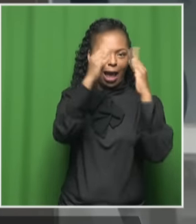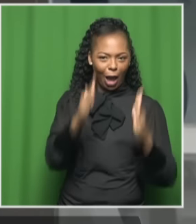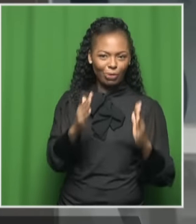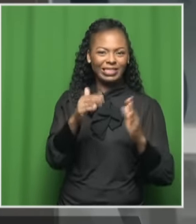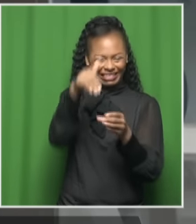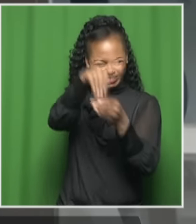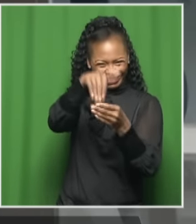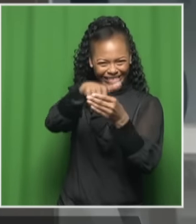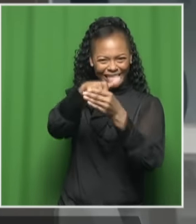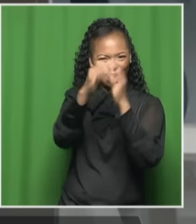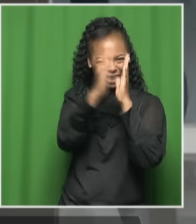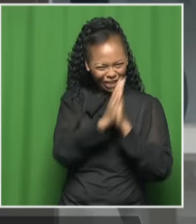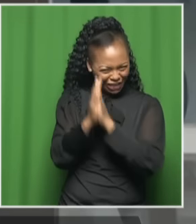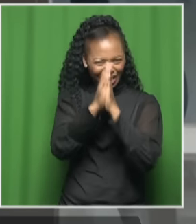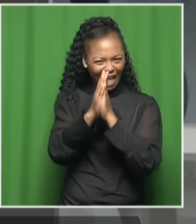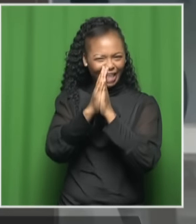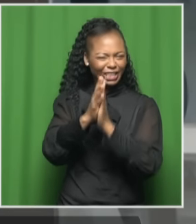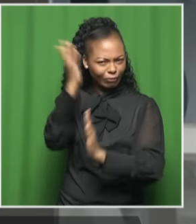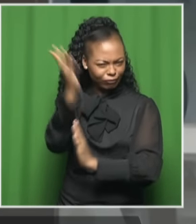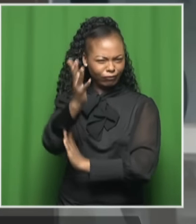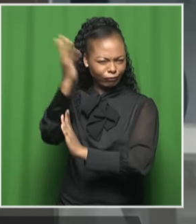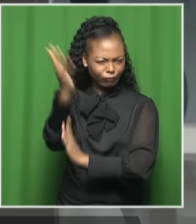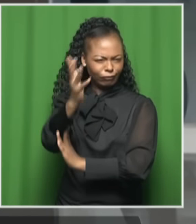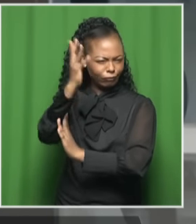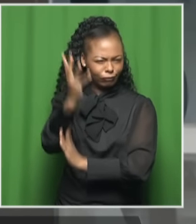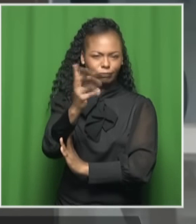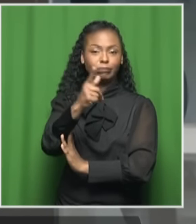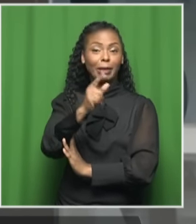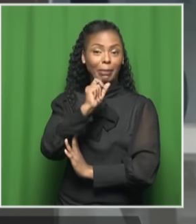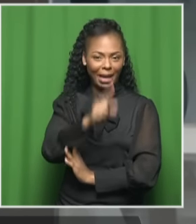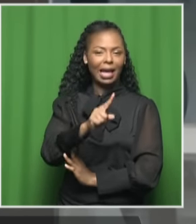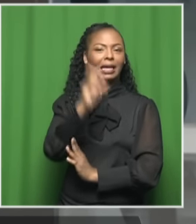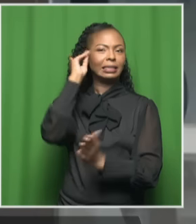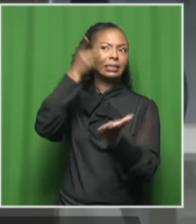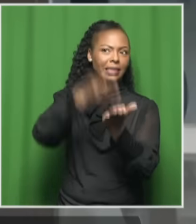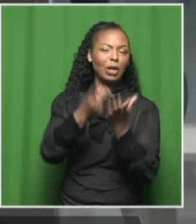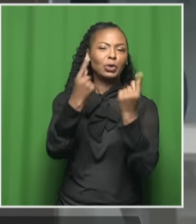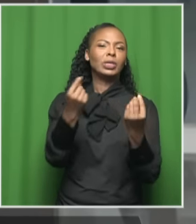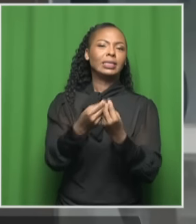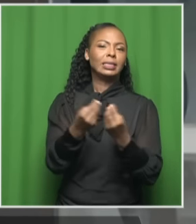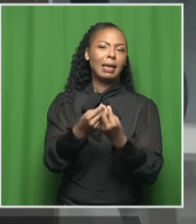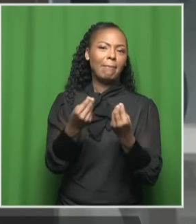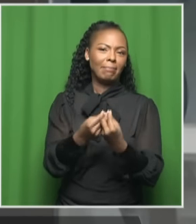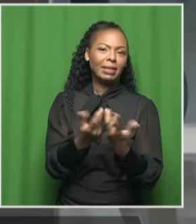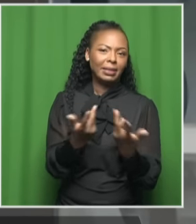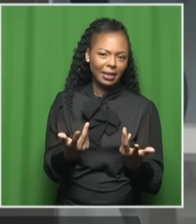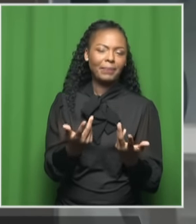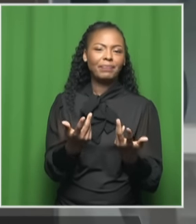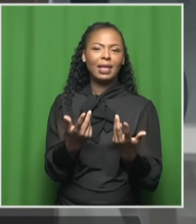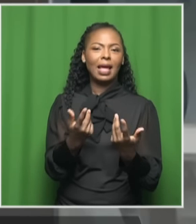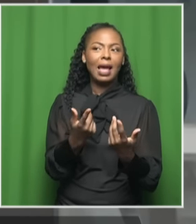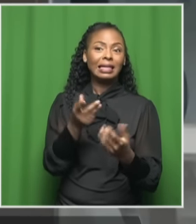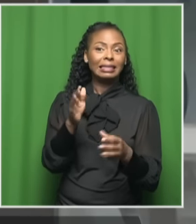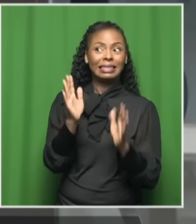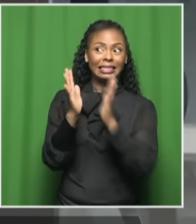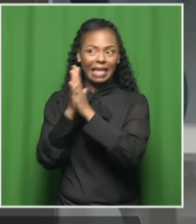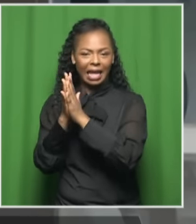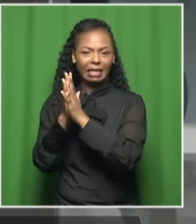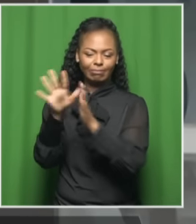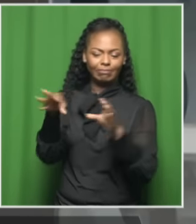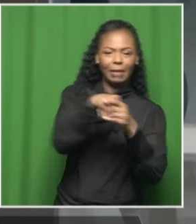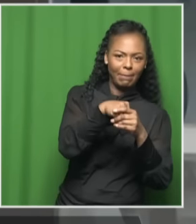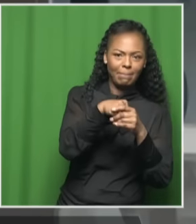of those seasons where he's excited to do something. And these 13 people end up being, you know, 10 of them being family members